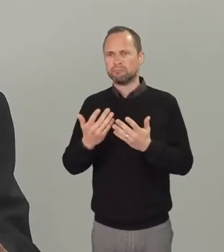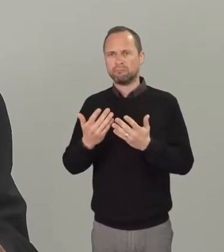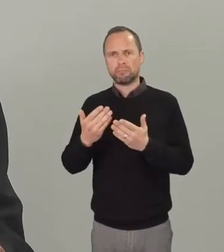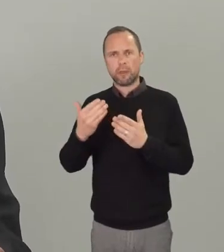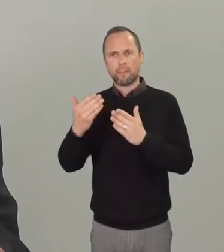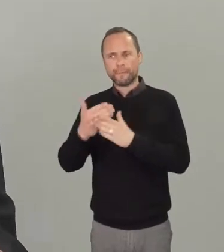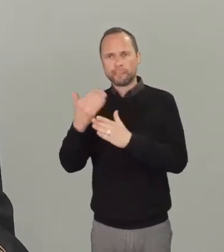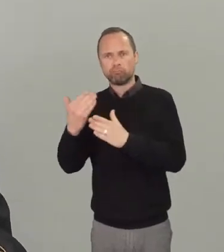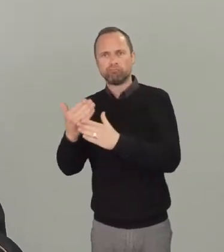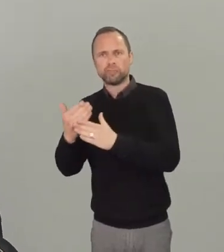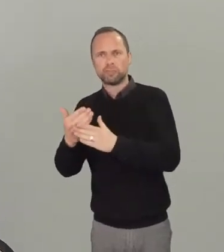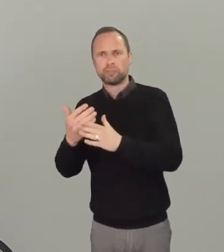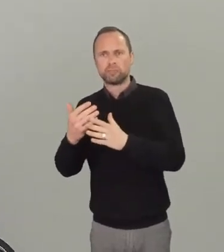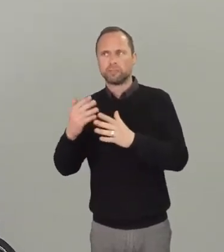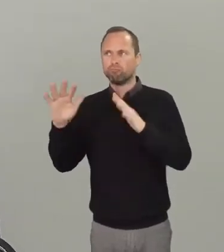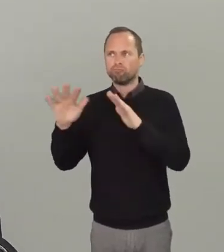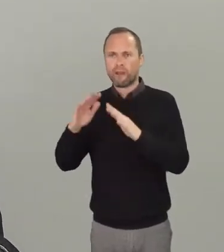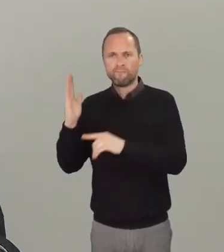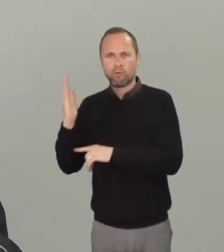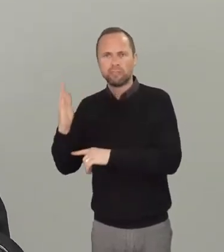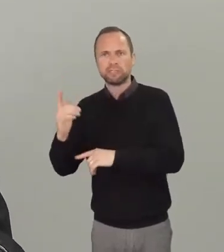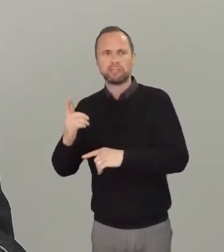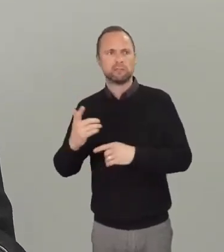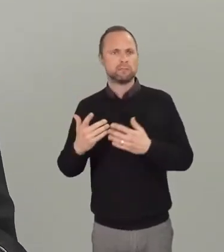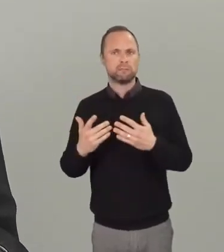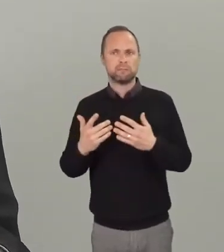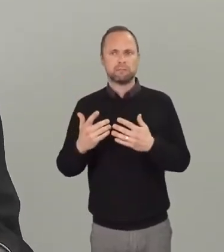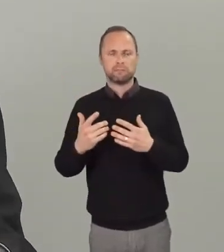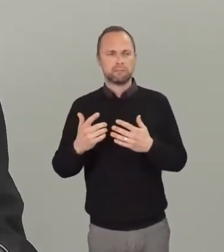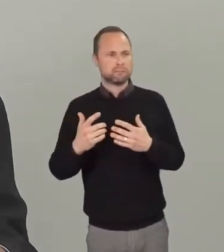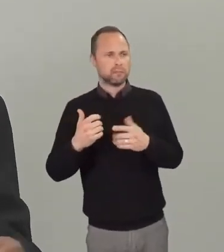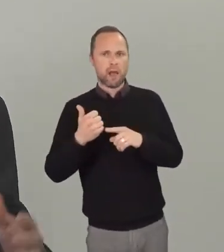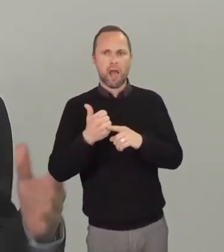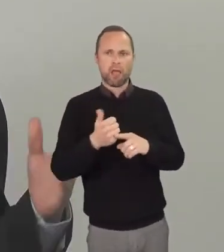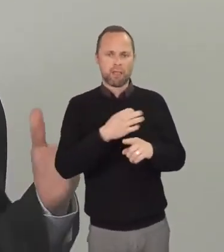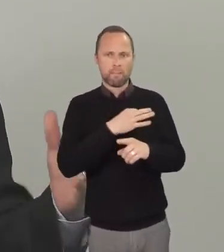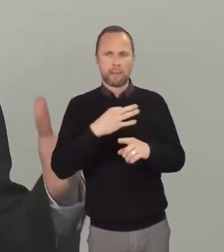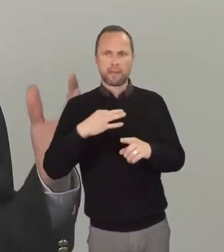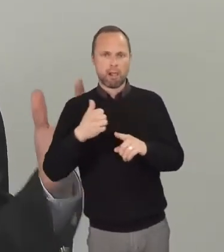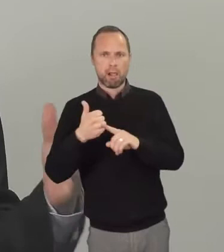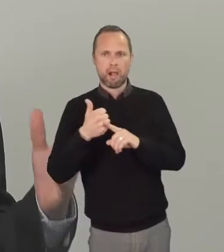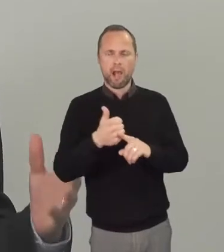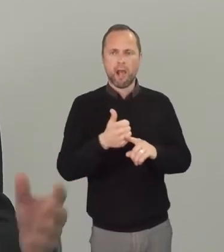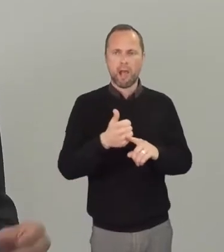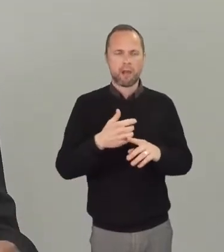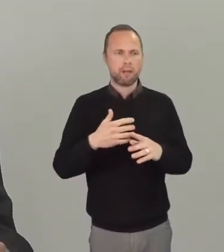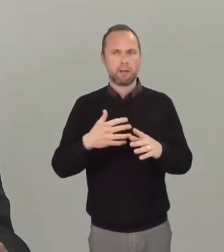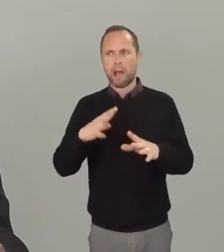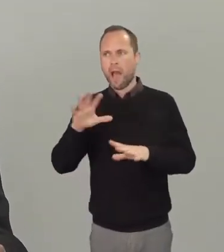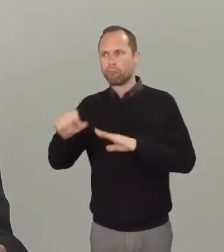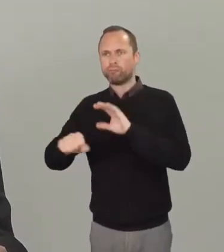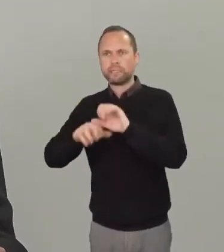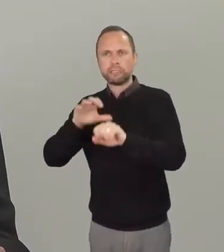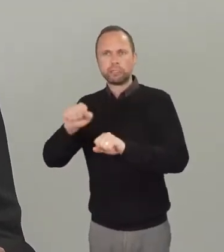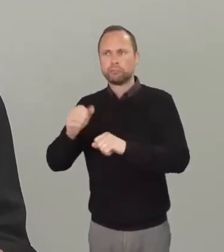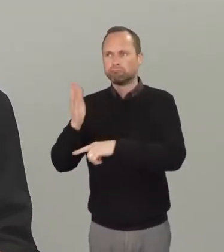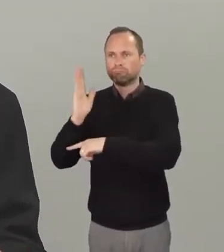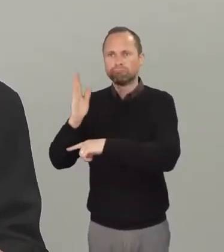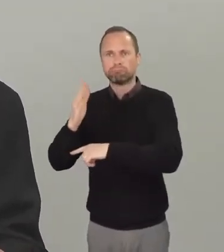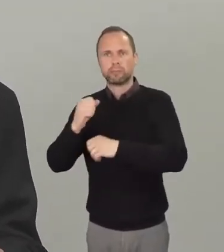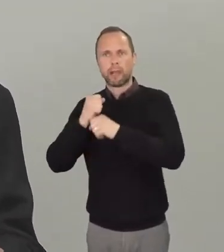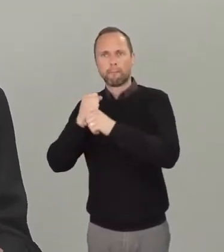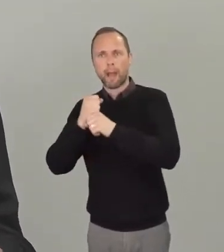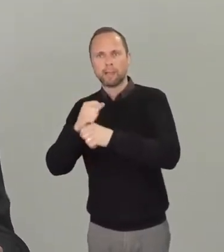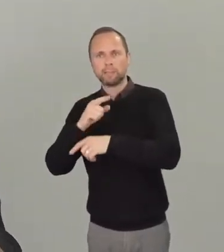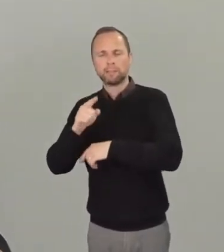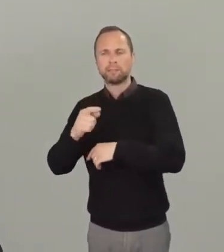rainforests, healthcare in deserts, outreach and prayer campaigns. Although the need